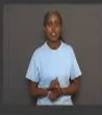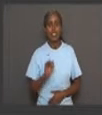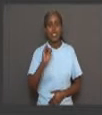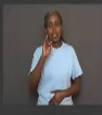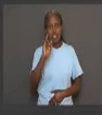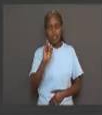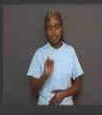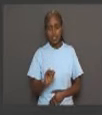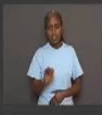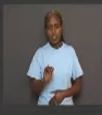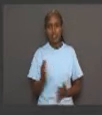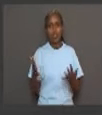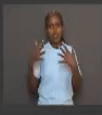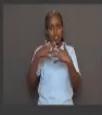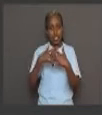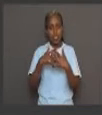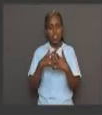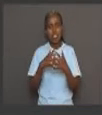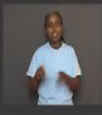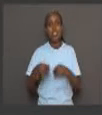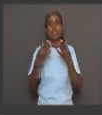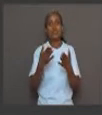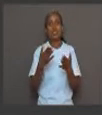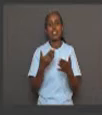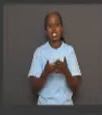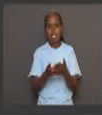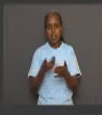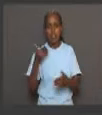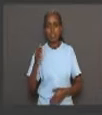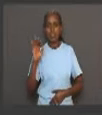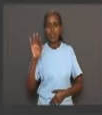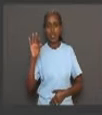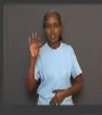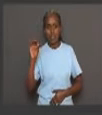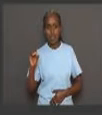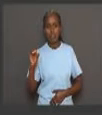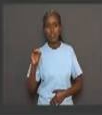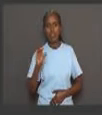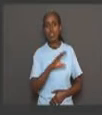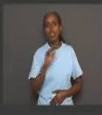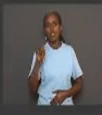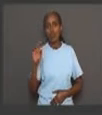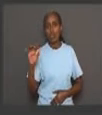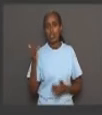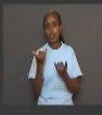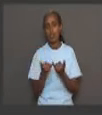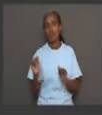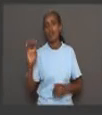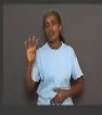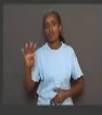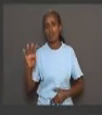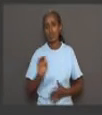Integration gives us the difference of 90 and 100 over 4.